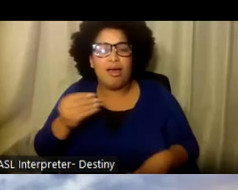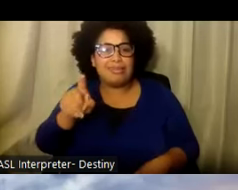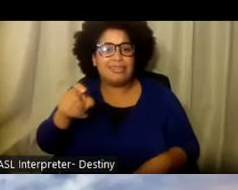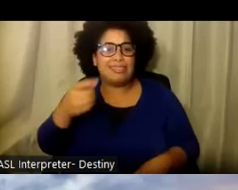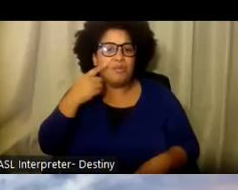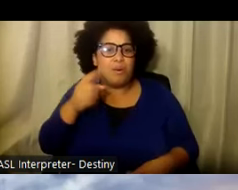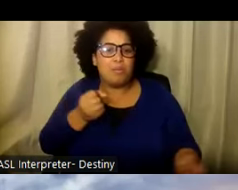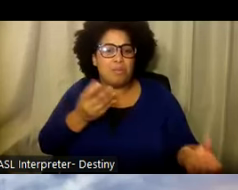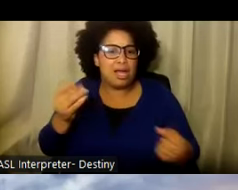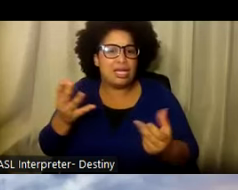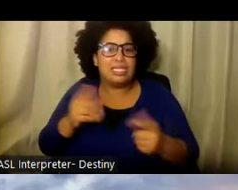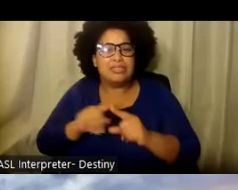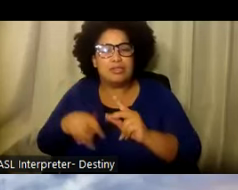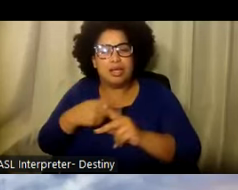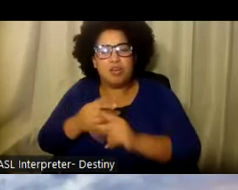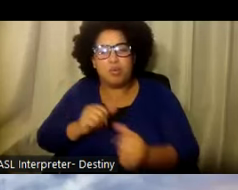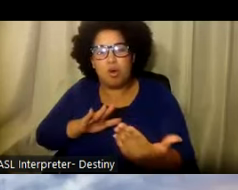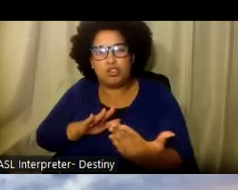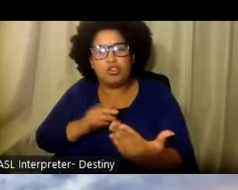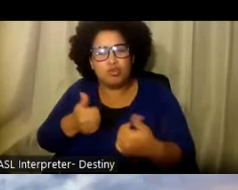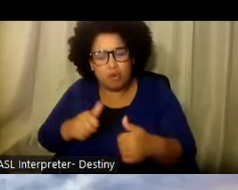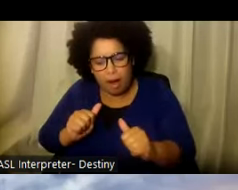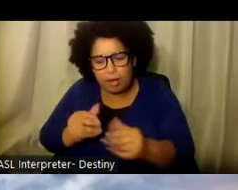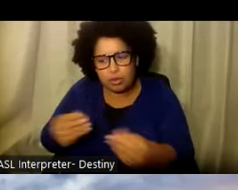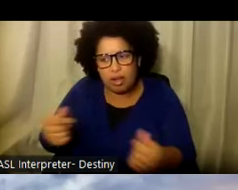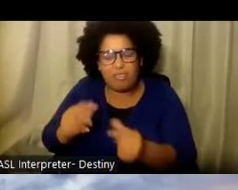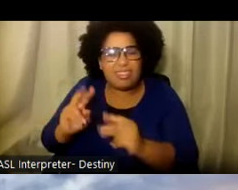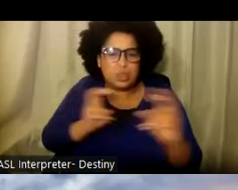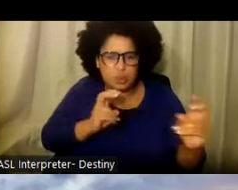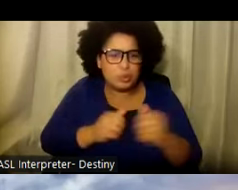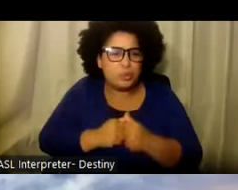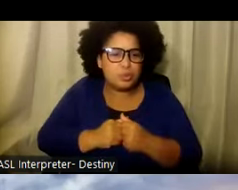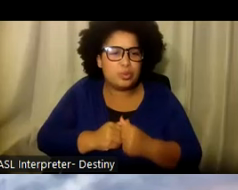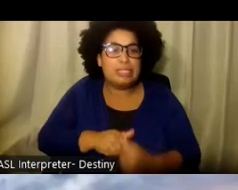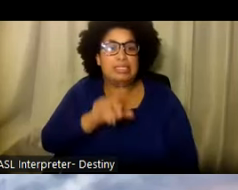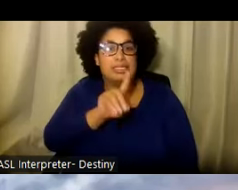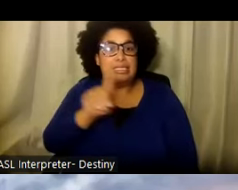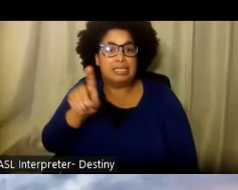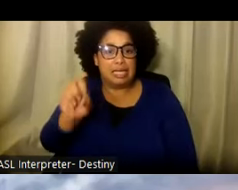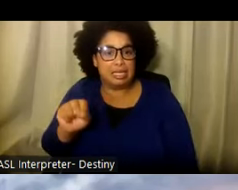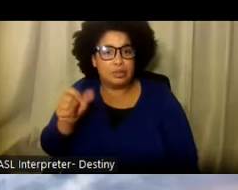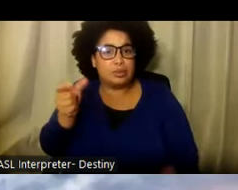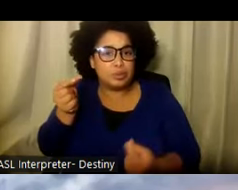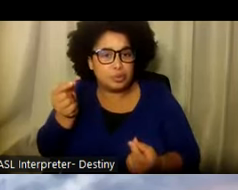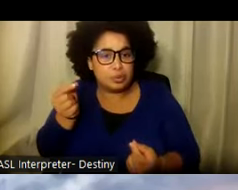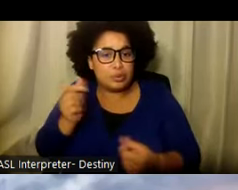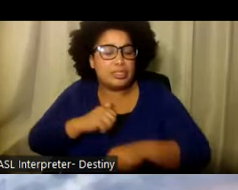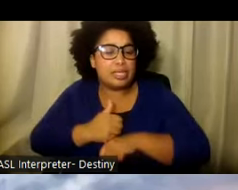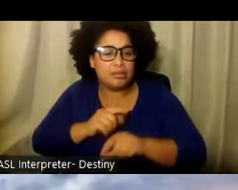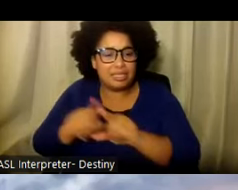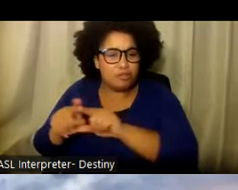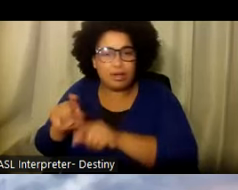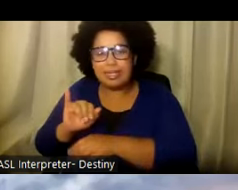a multifaceted approach to address these challenges. DDS has established several initiatives to